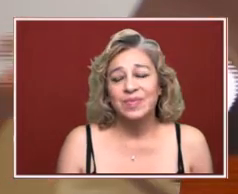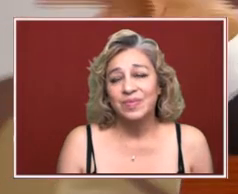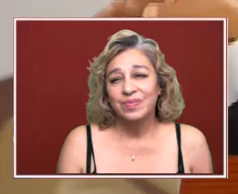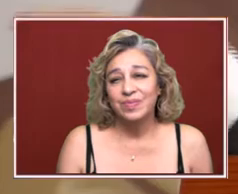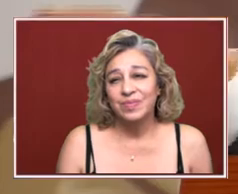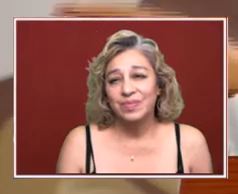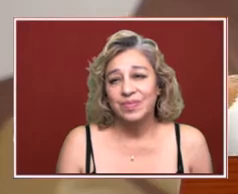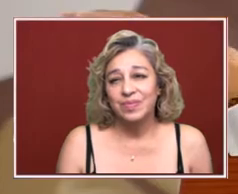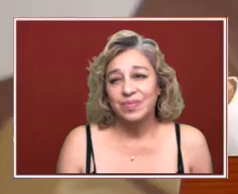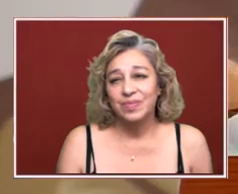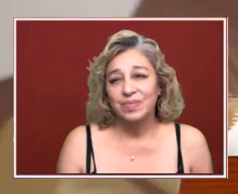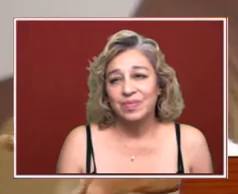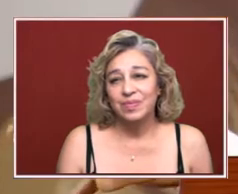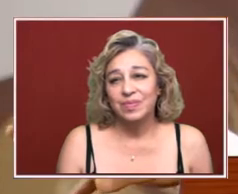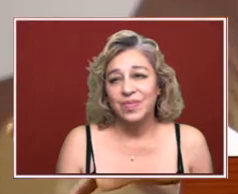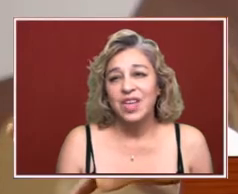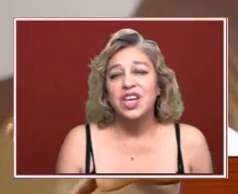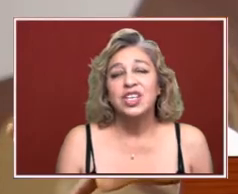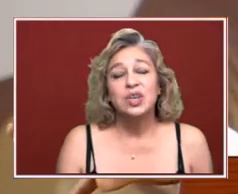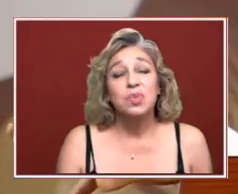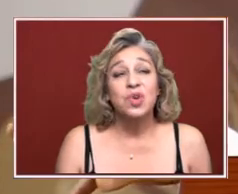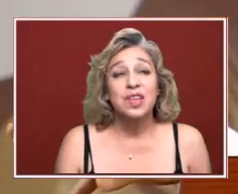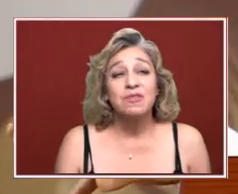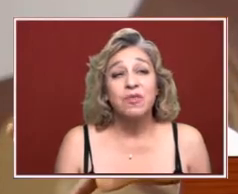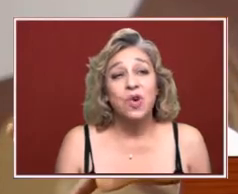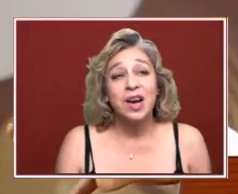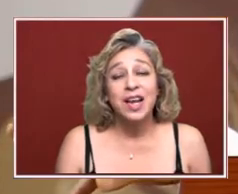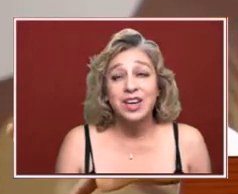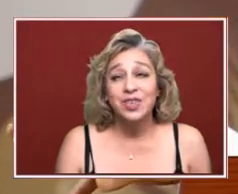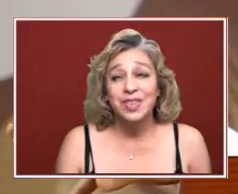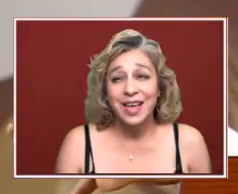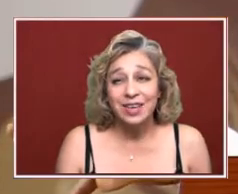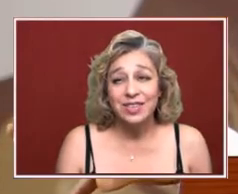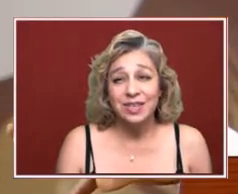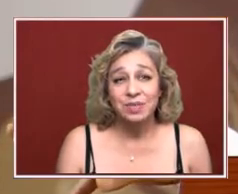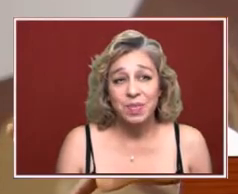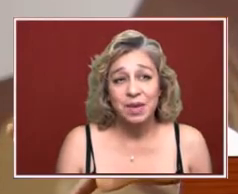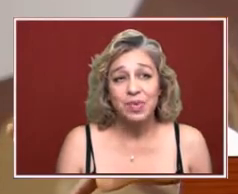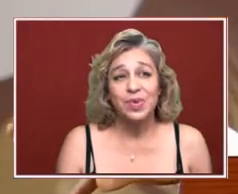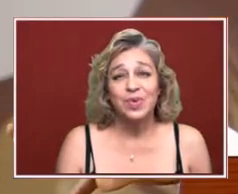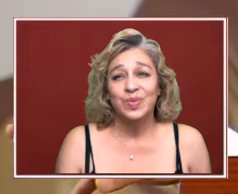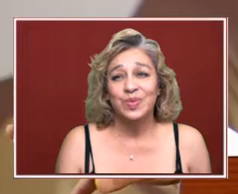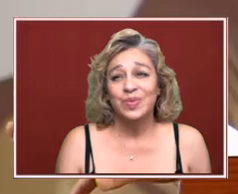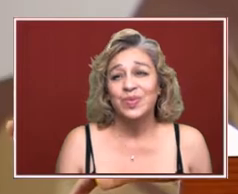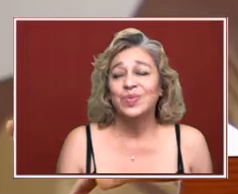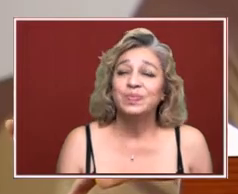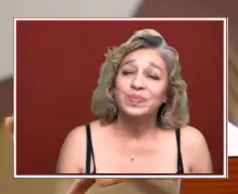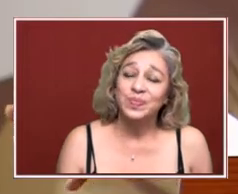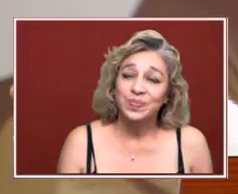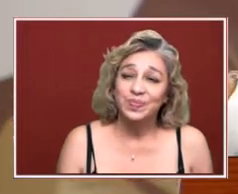A más de 400,000. To more than 400,000 people.